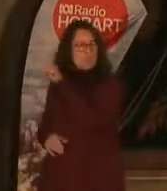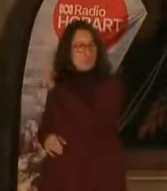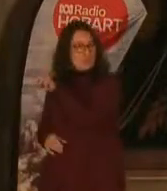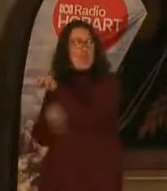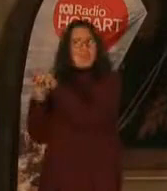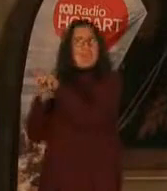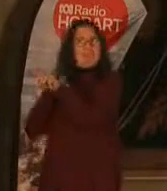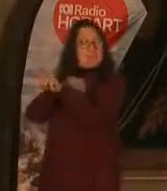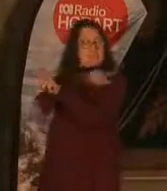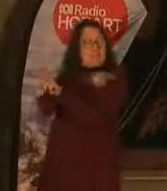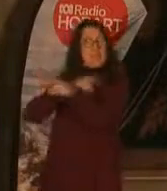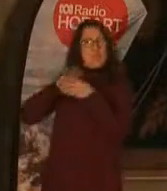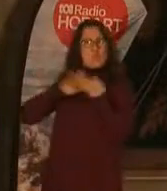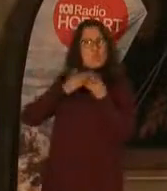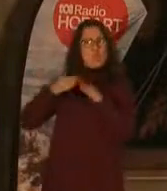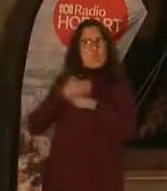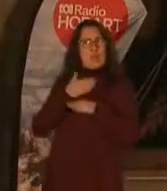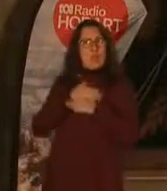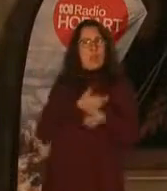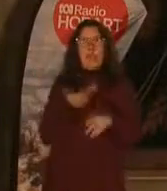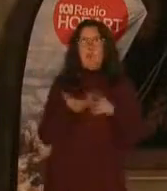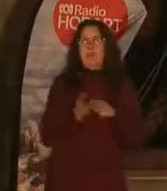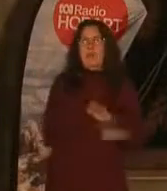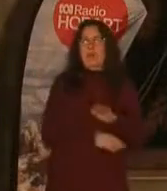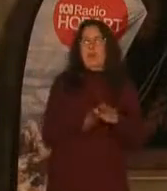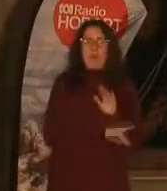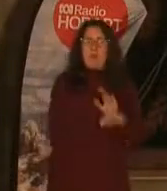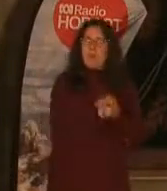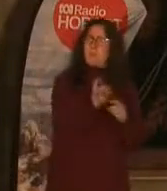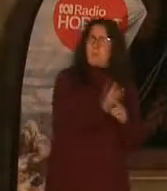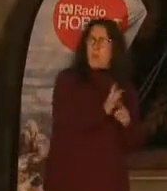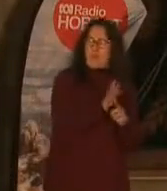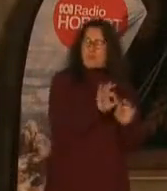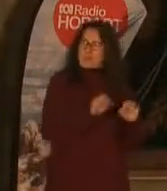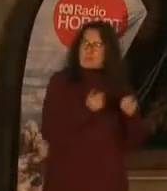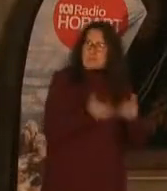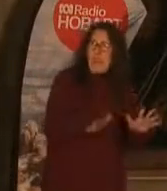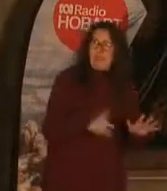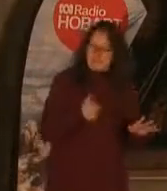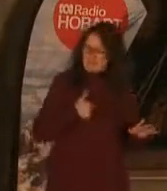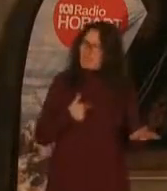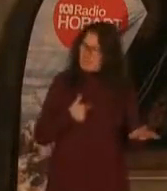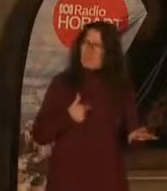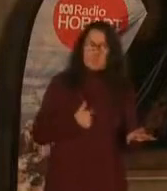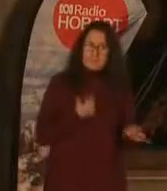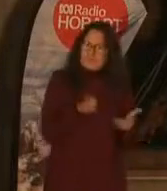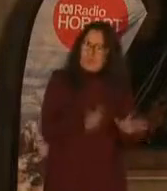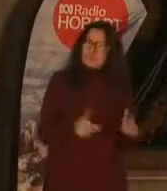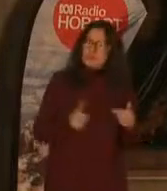done. And so, you know, I resisted that for a long time. I find